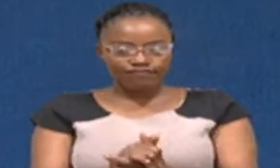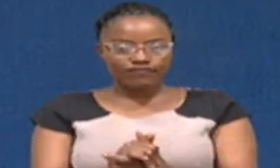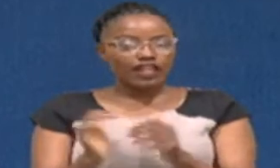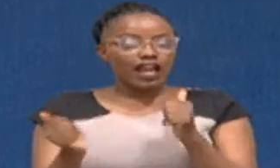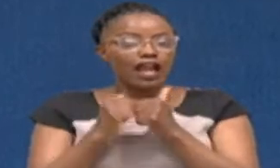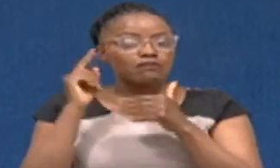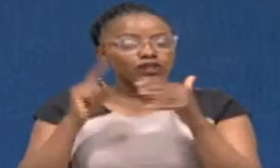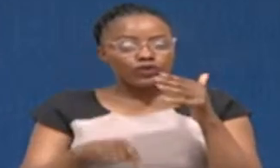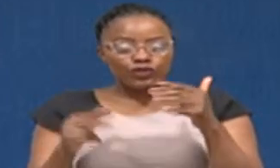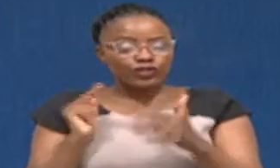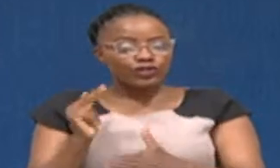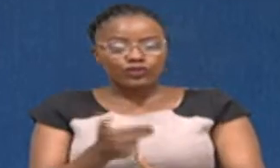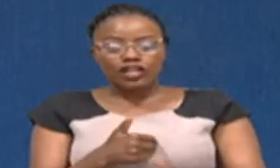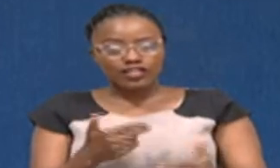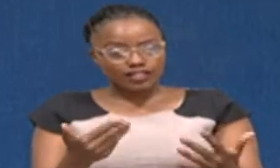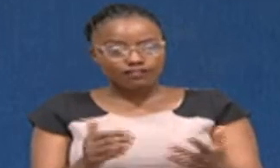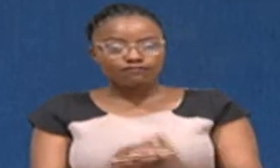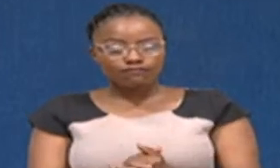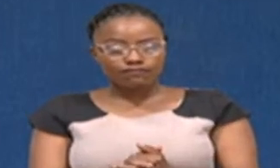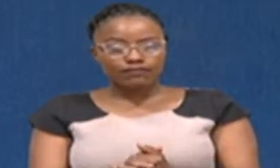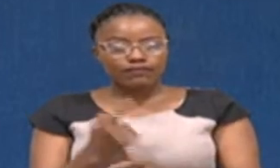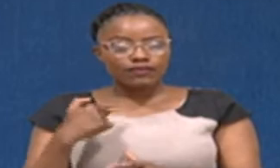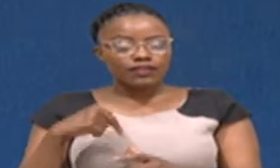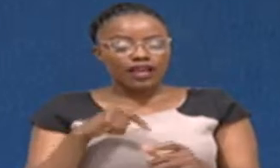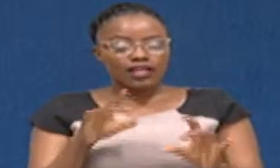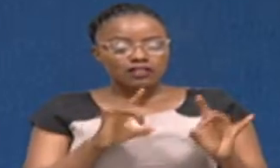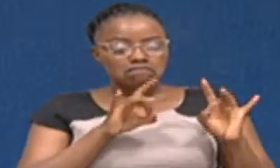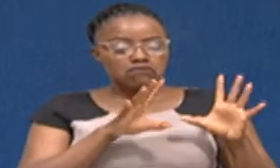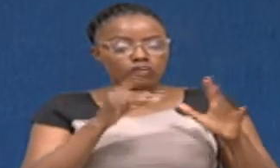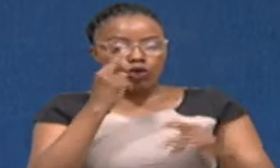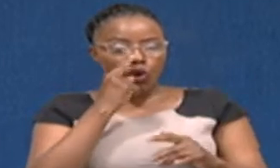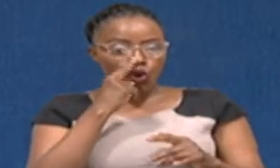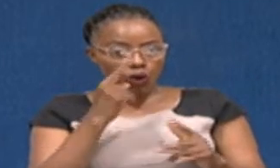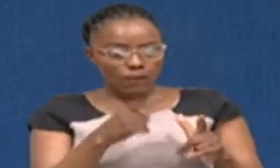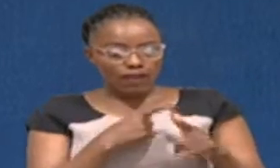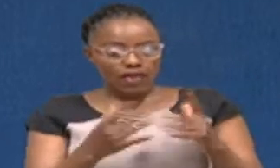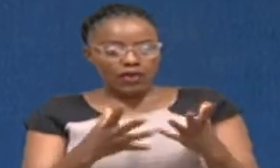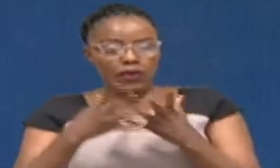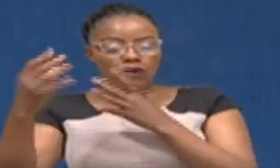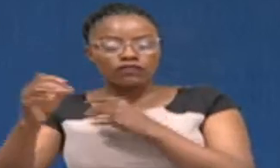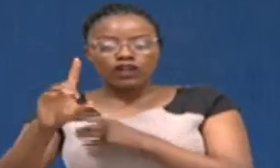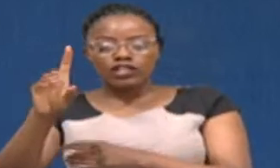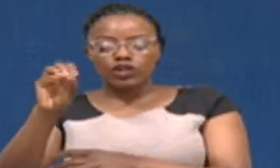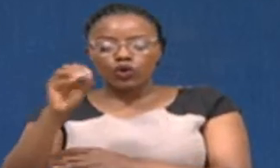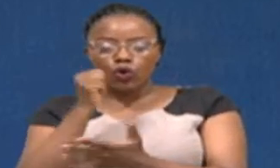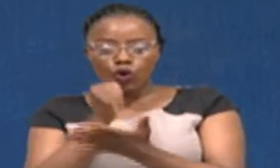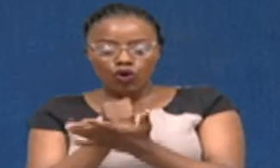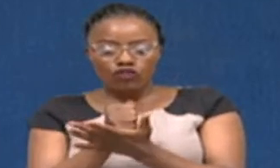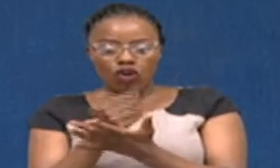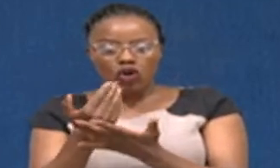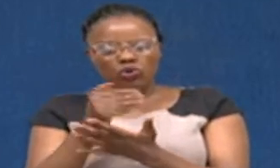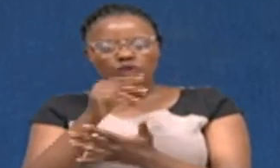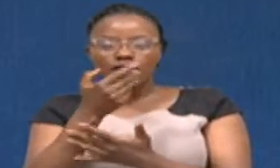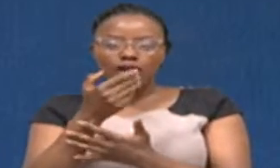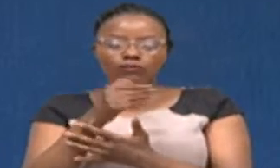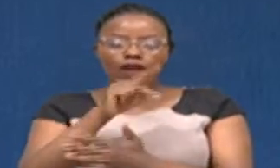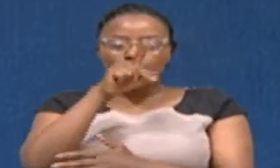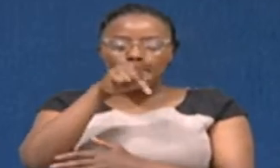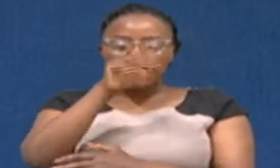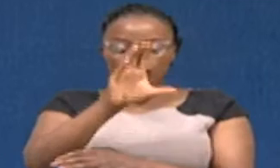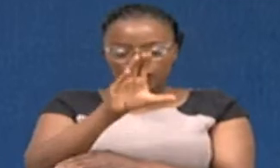Now, what happened to us? We left our homes to the DO's office or to the provincial administration